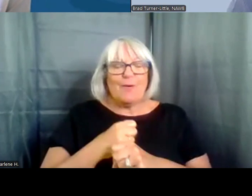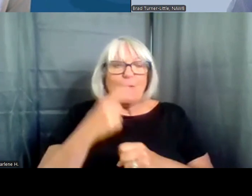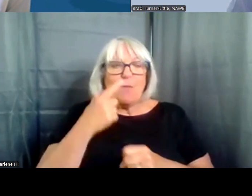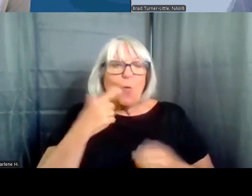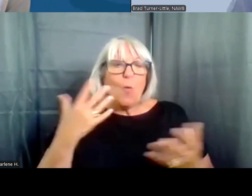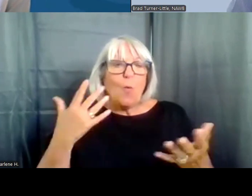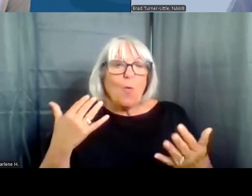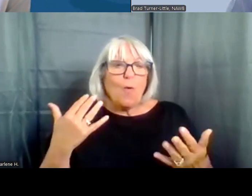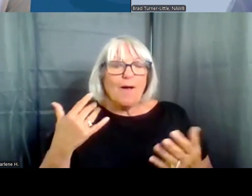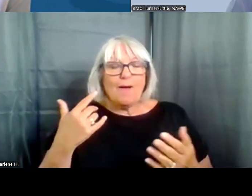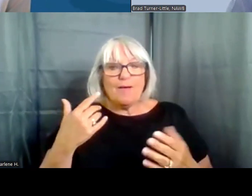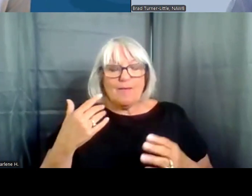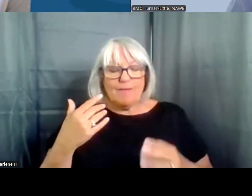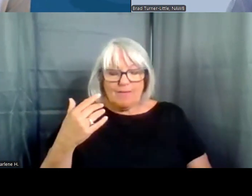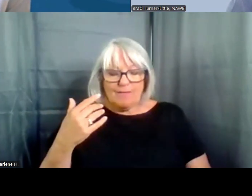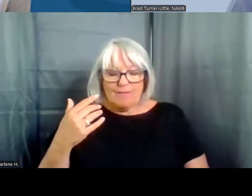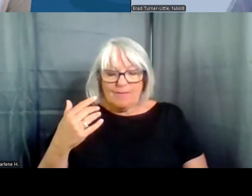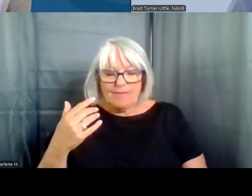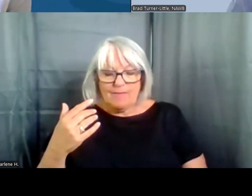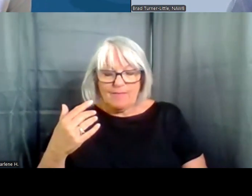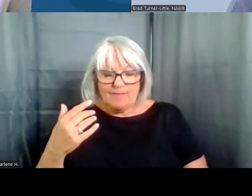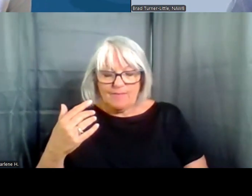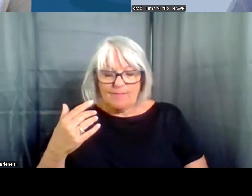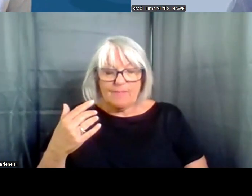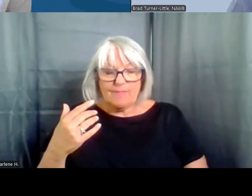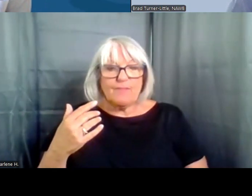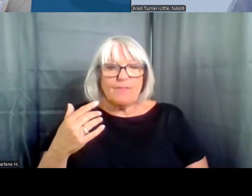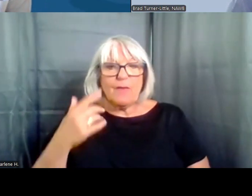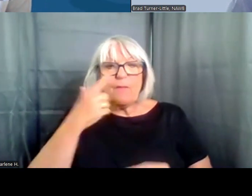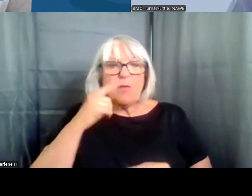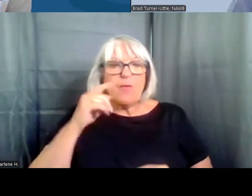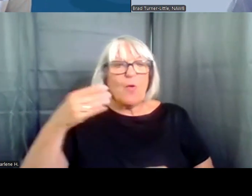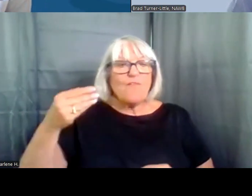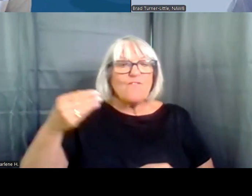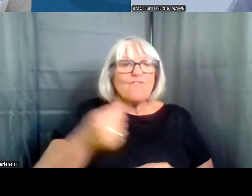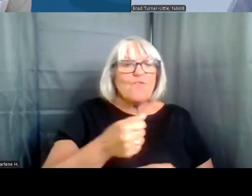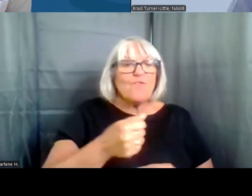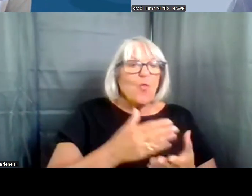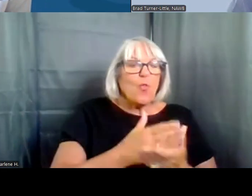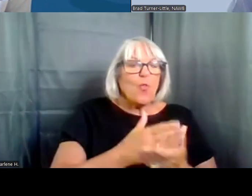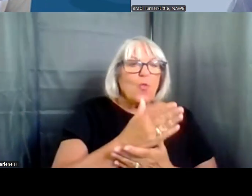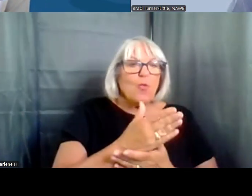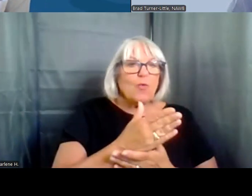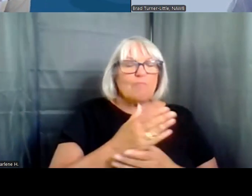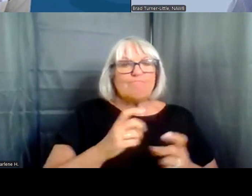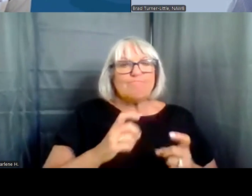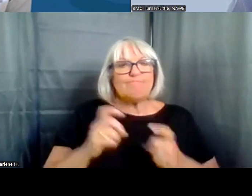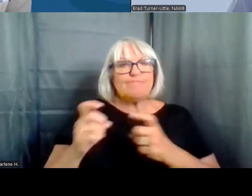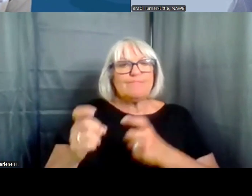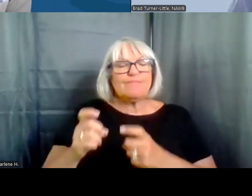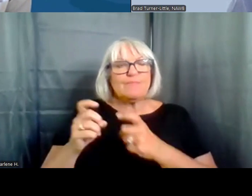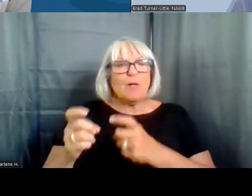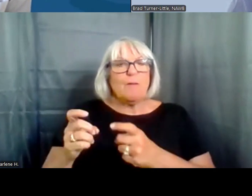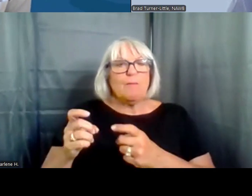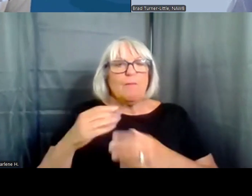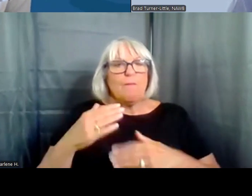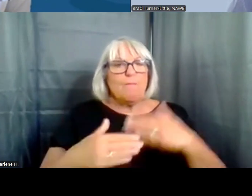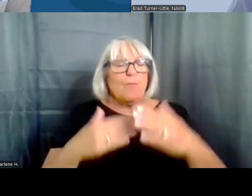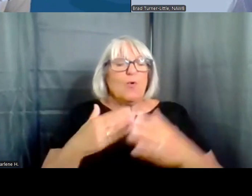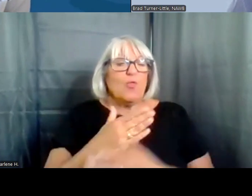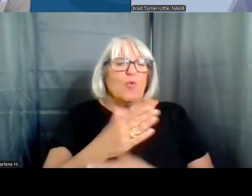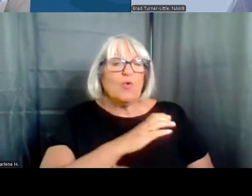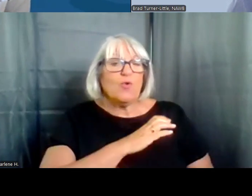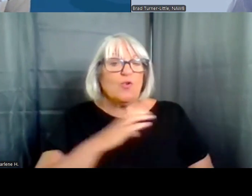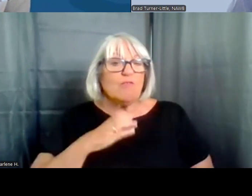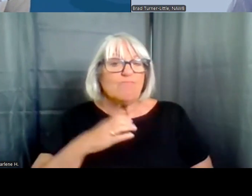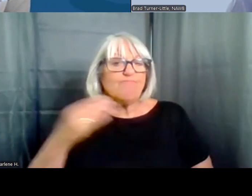through primarily the appropriations process in Congress. And it is a discretionary program, unlike some of the